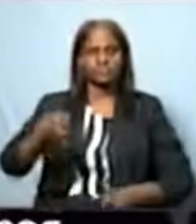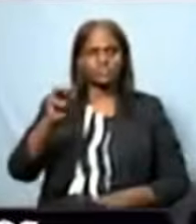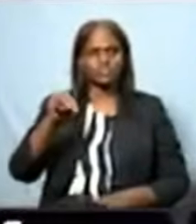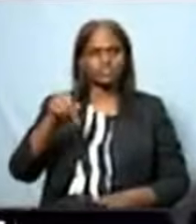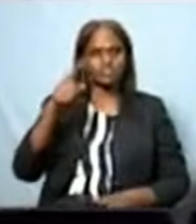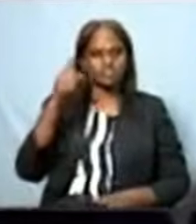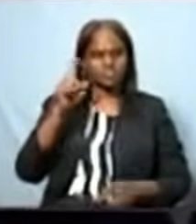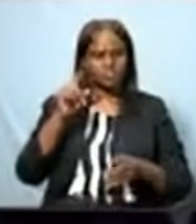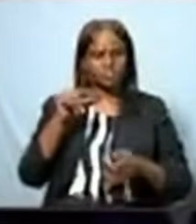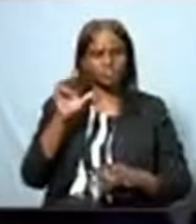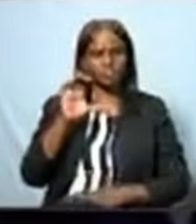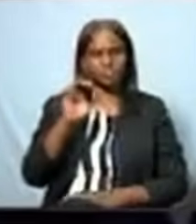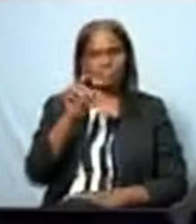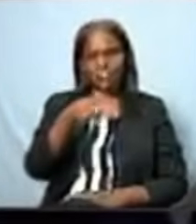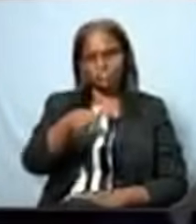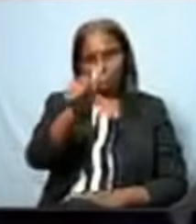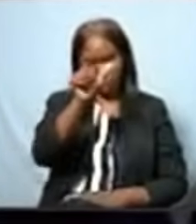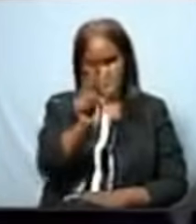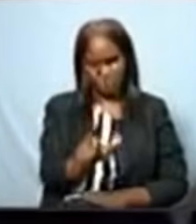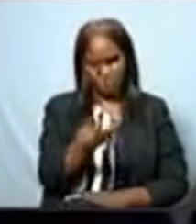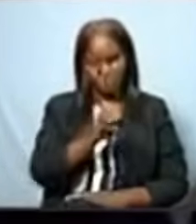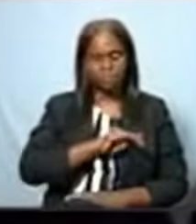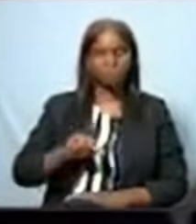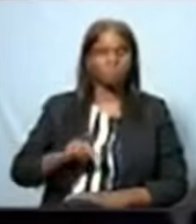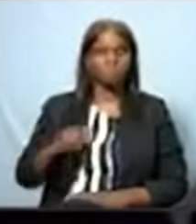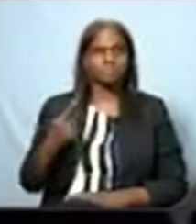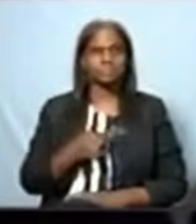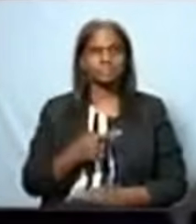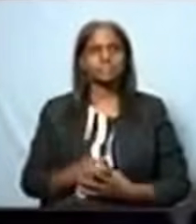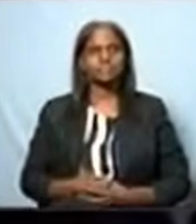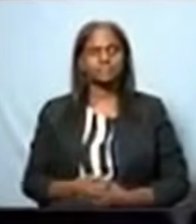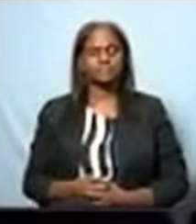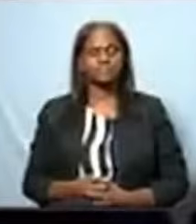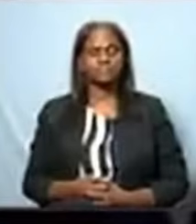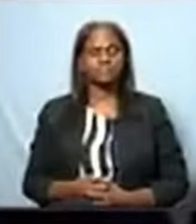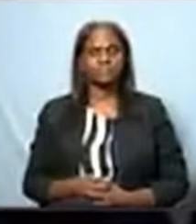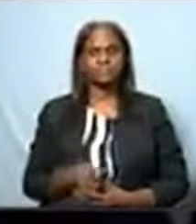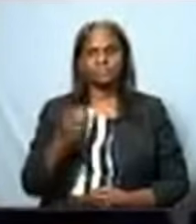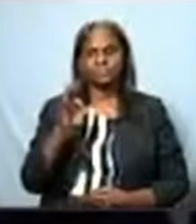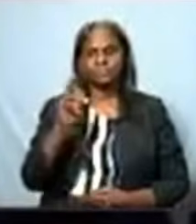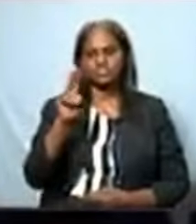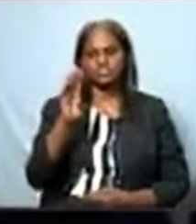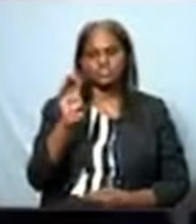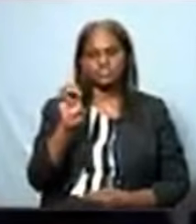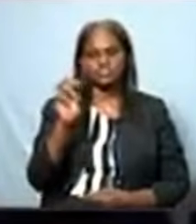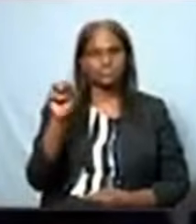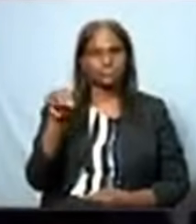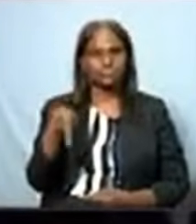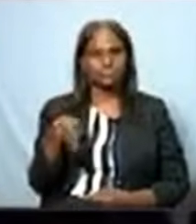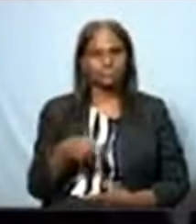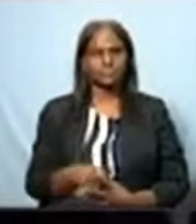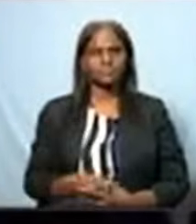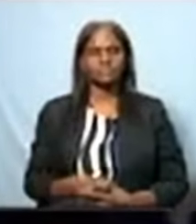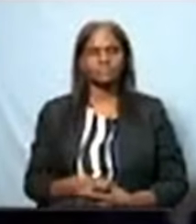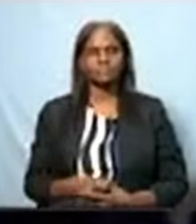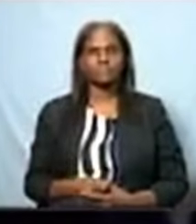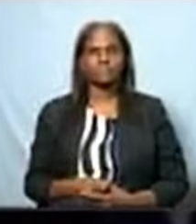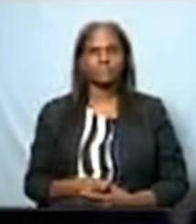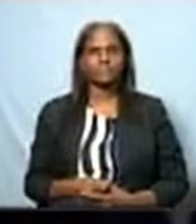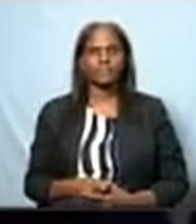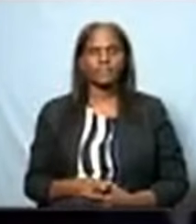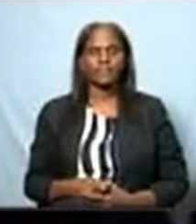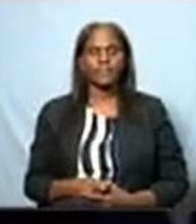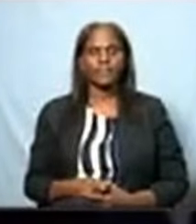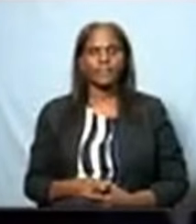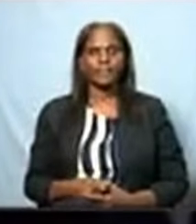submitting to this committee in your capacity as a Member of Parliament, Mulenga Fube, MP. Do you know